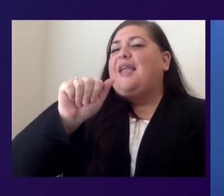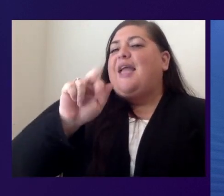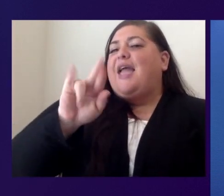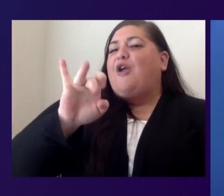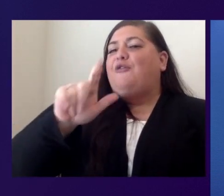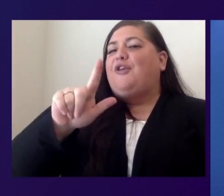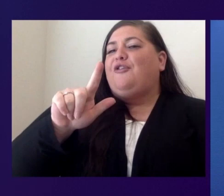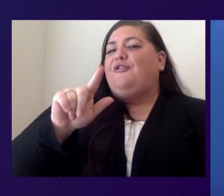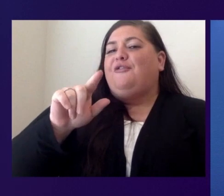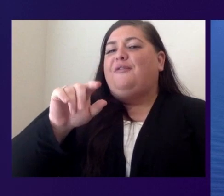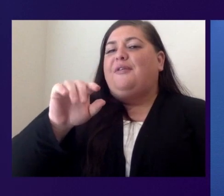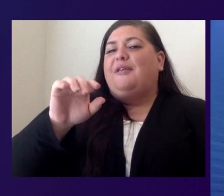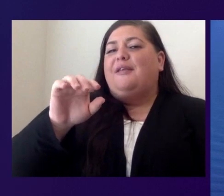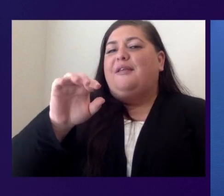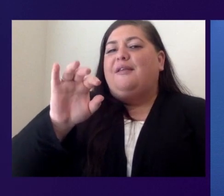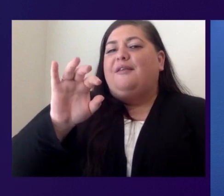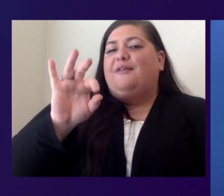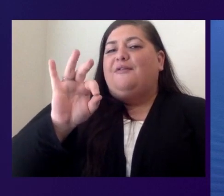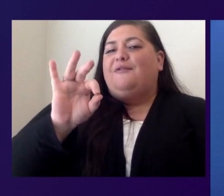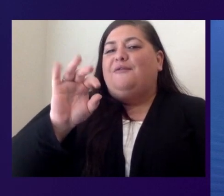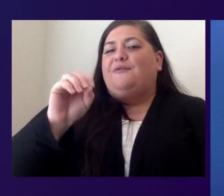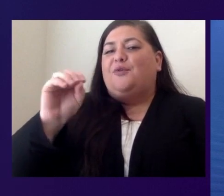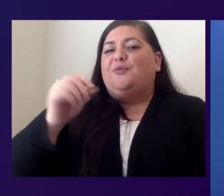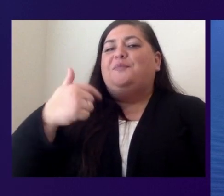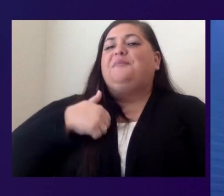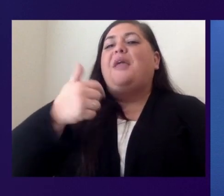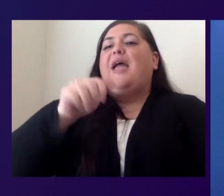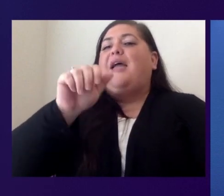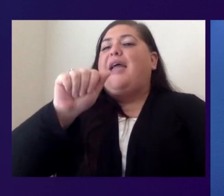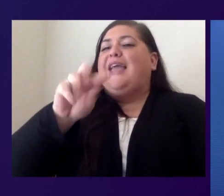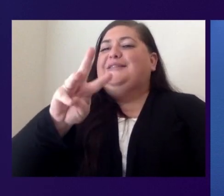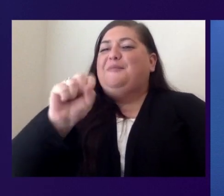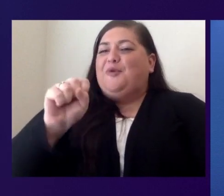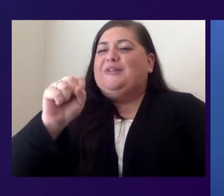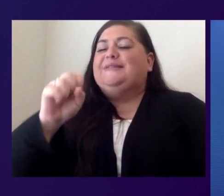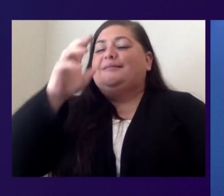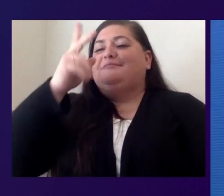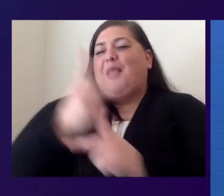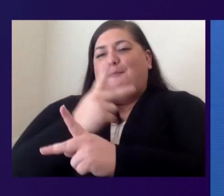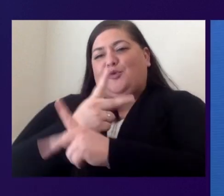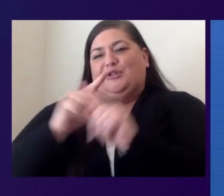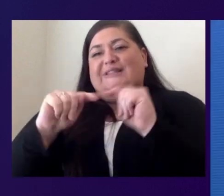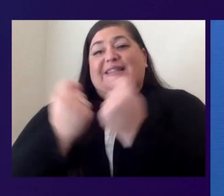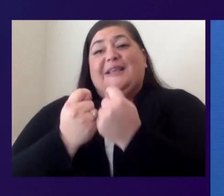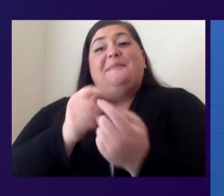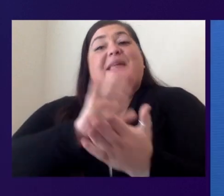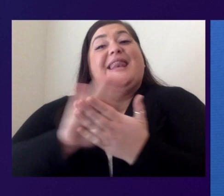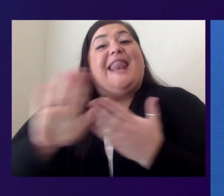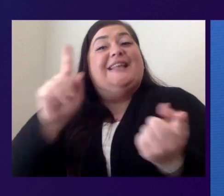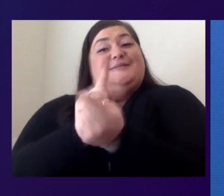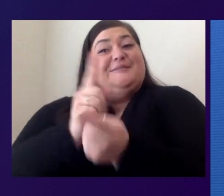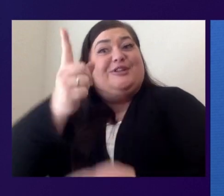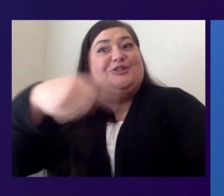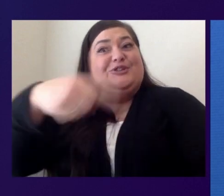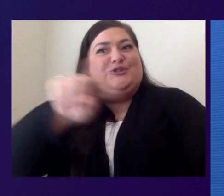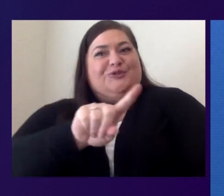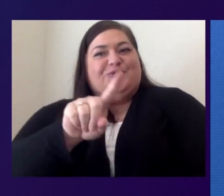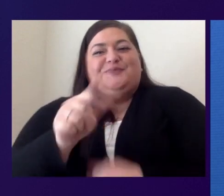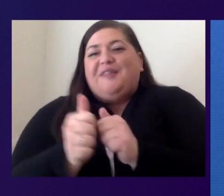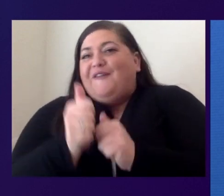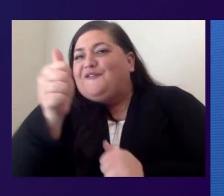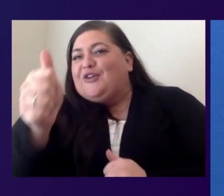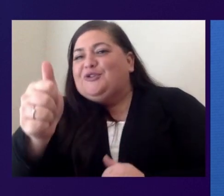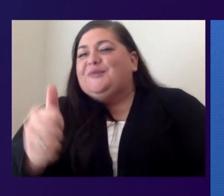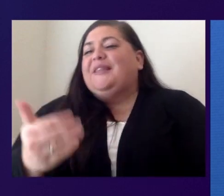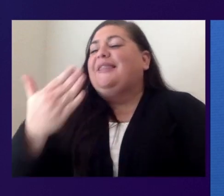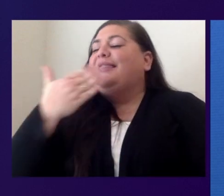Senior Product Manager at AWS End User Computing team. Nice to meet you all virtually, and thank you for having me, Jeff